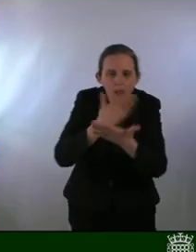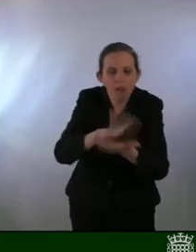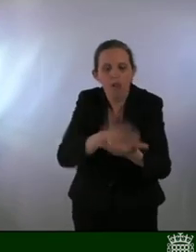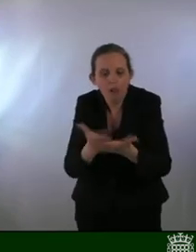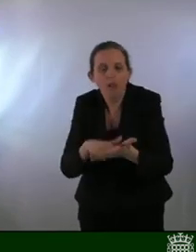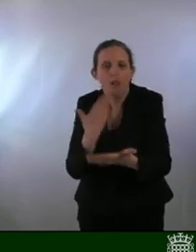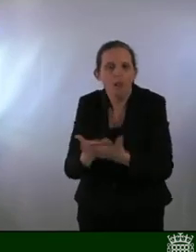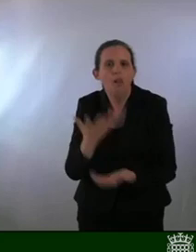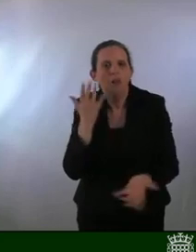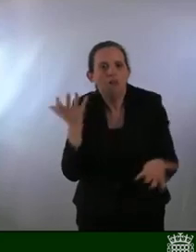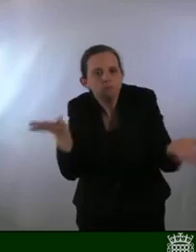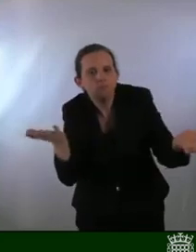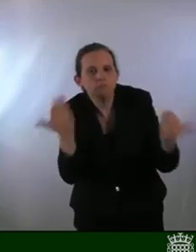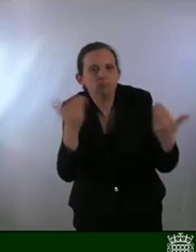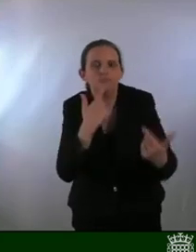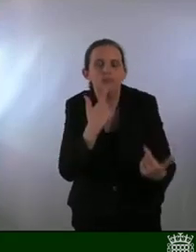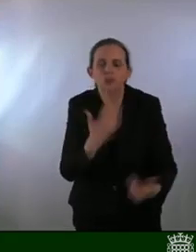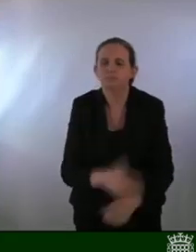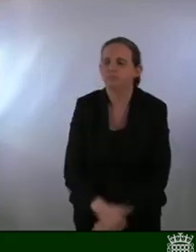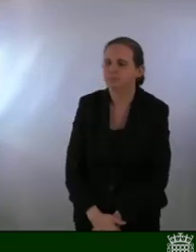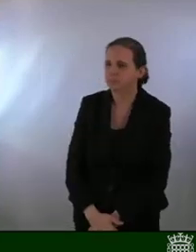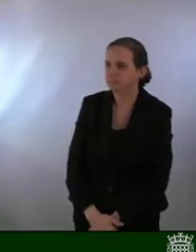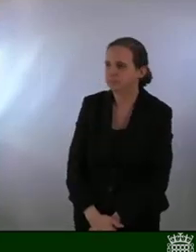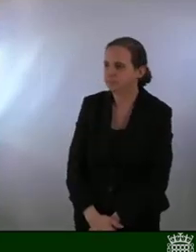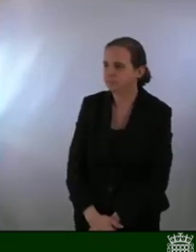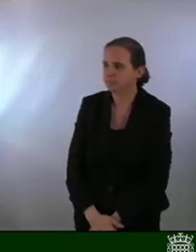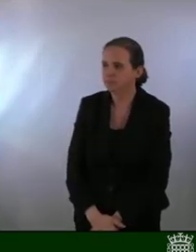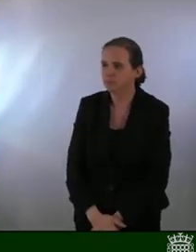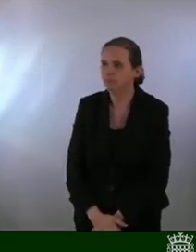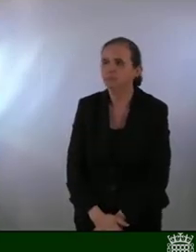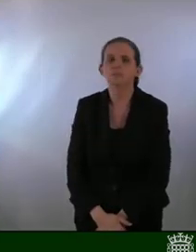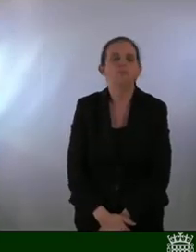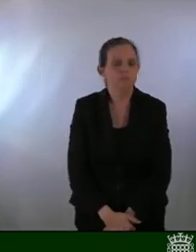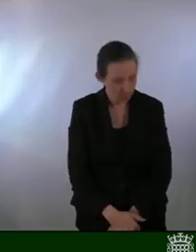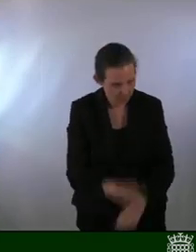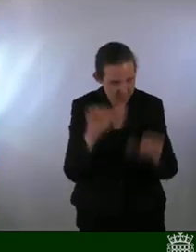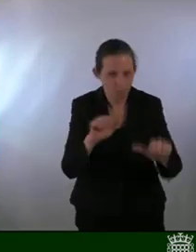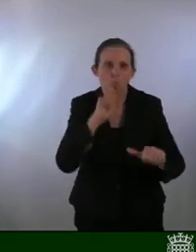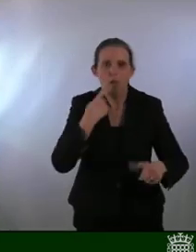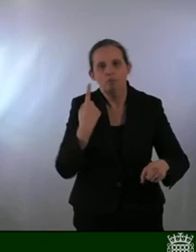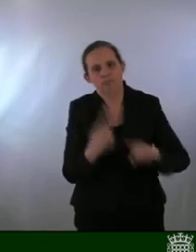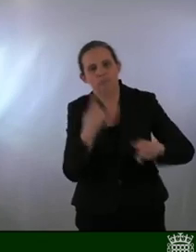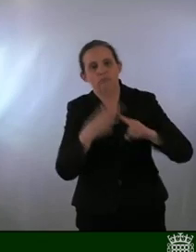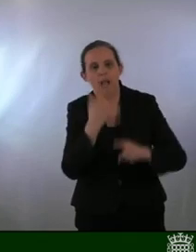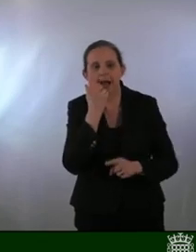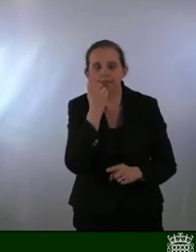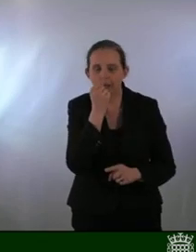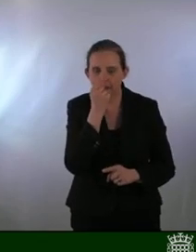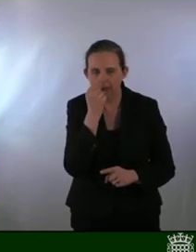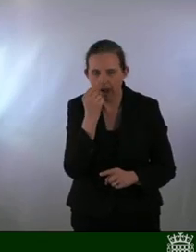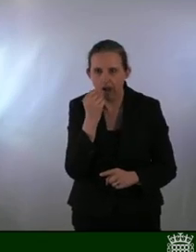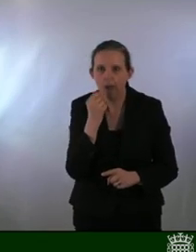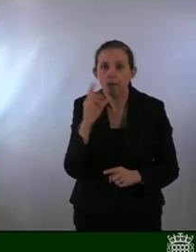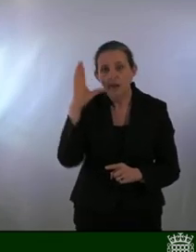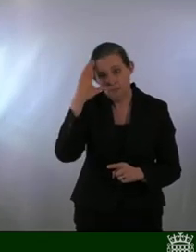currently working on? Yes, we're going to do this as soon as possible, but the honourable member will also, I'm sure, understand that